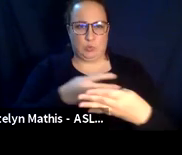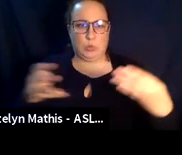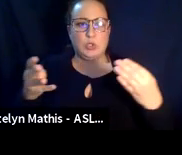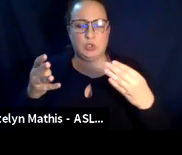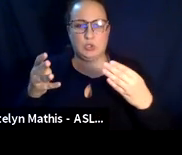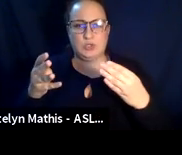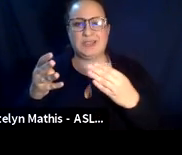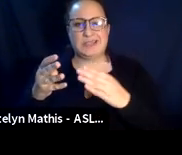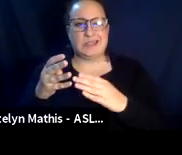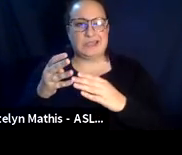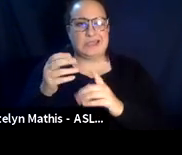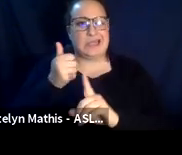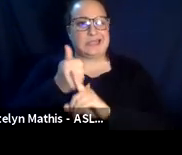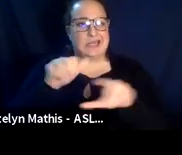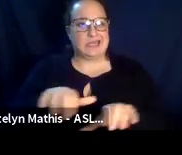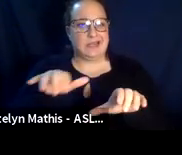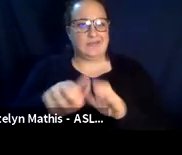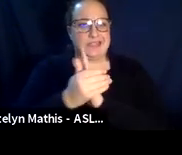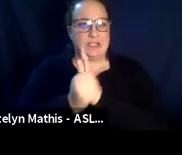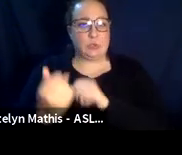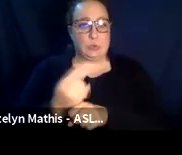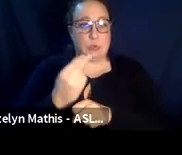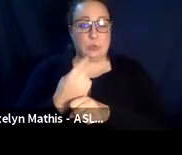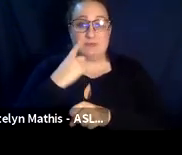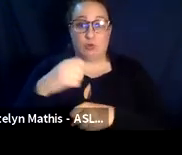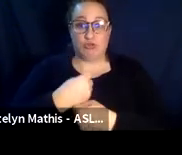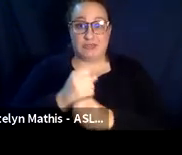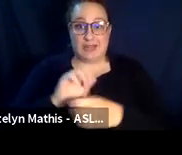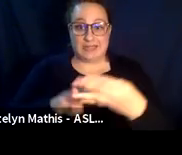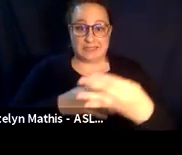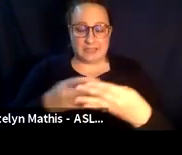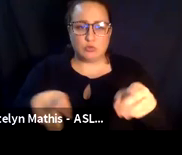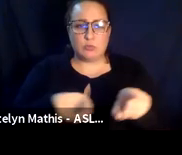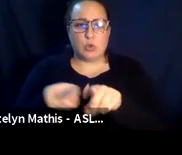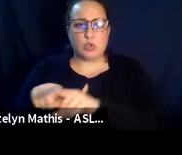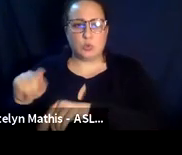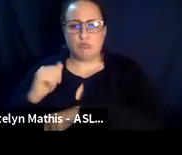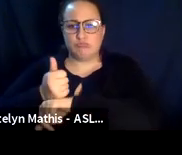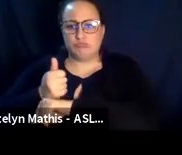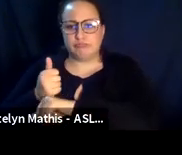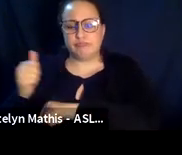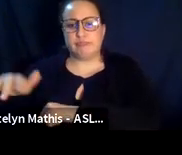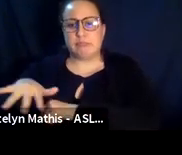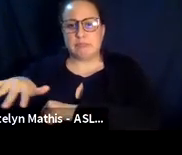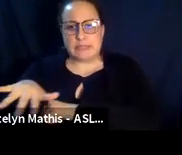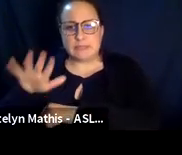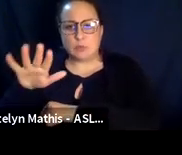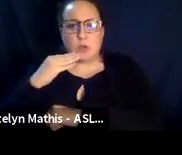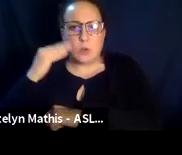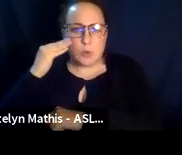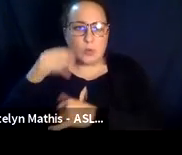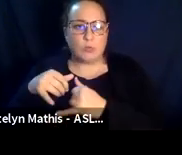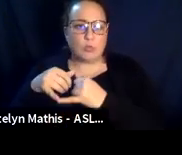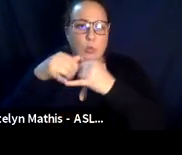being used when you're creating a schedule. I'm also going to talk about creating a space in your home, how to use rewards and